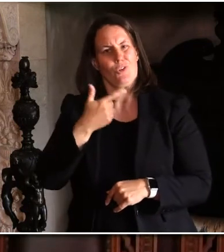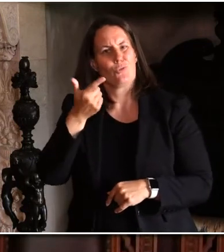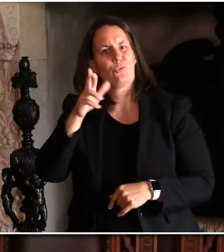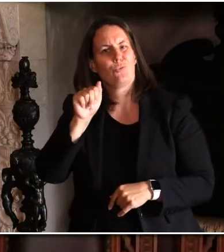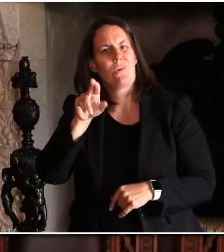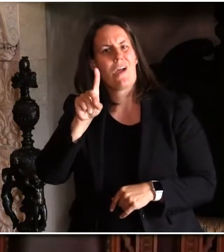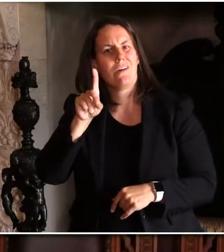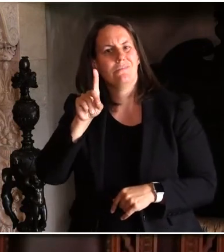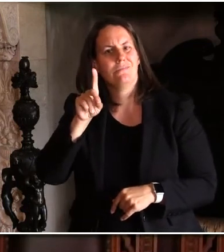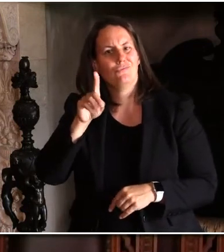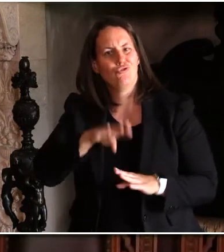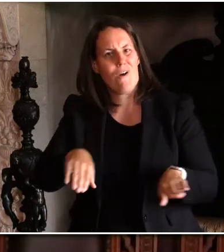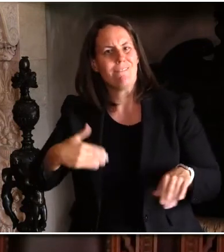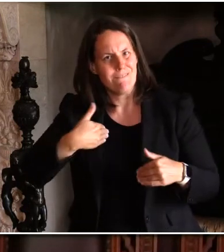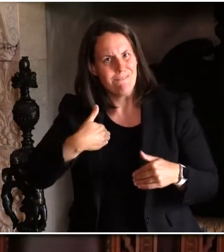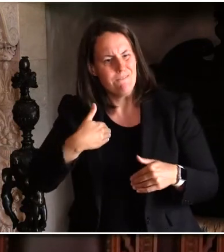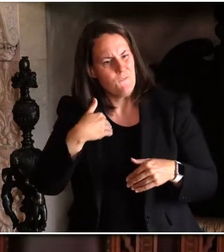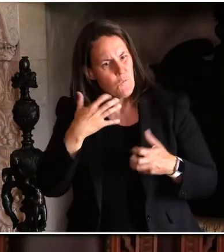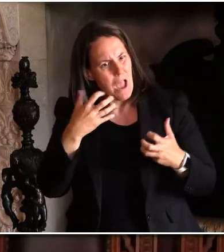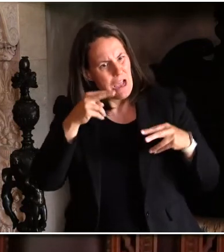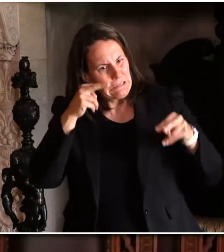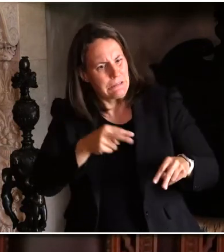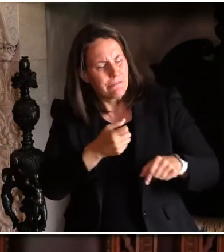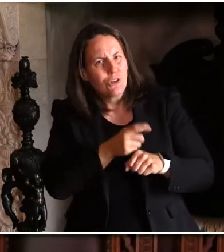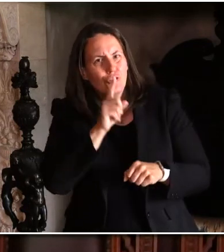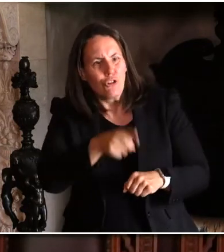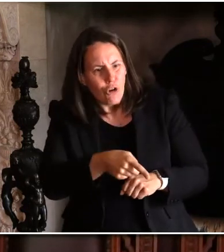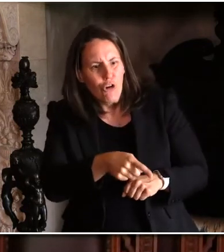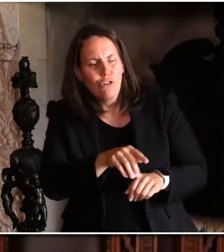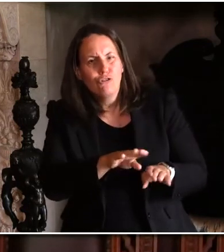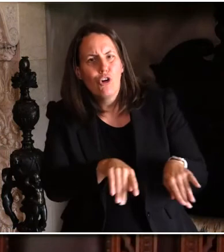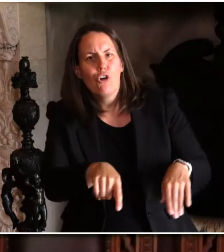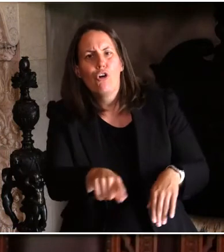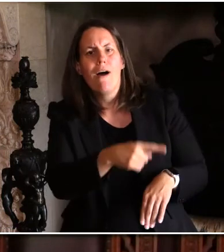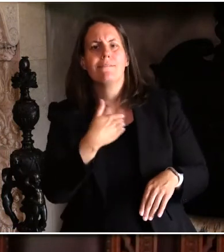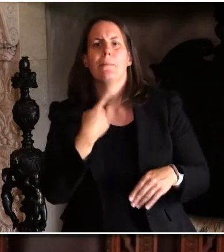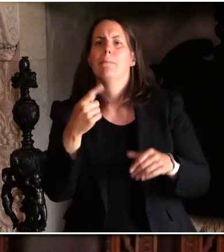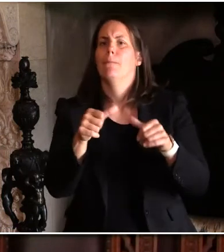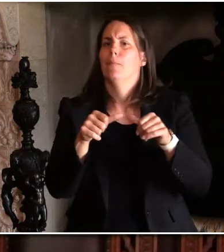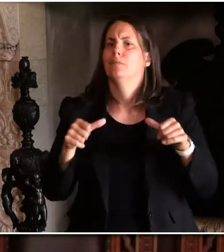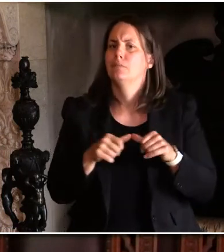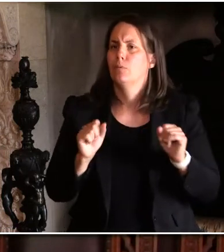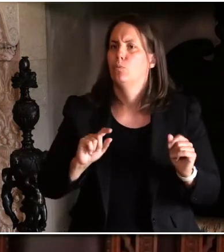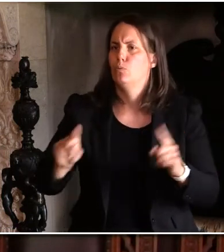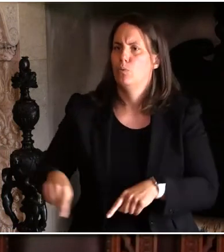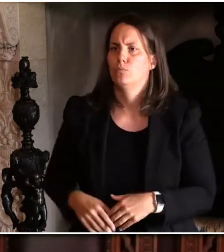course, if school districts decide to split